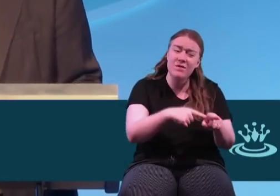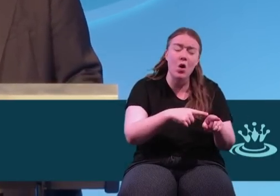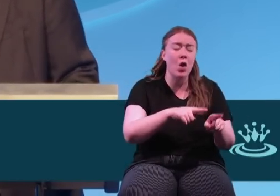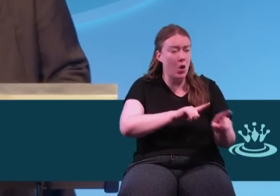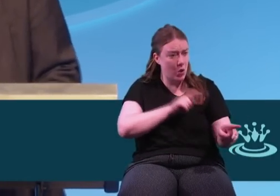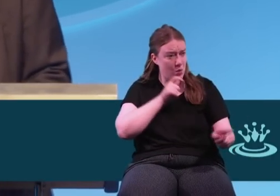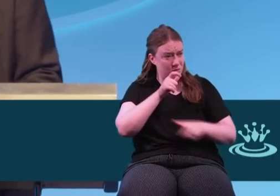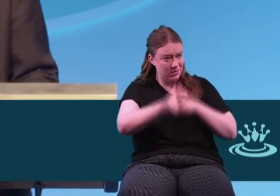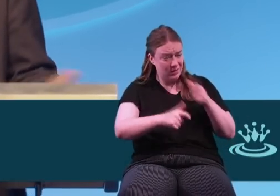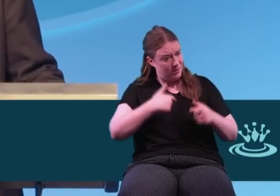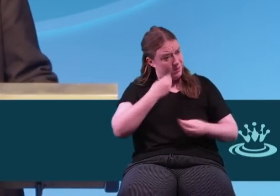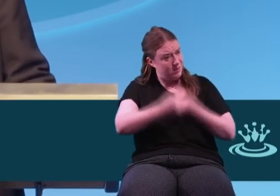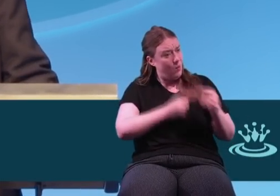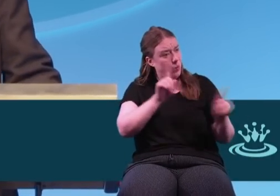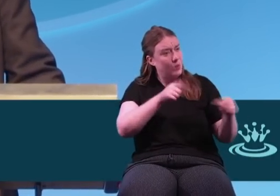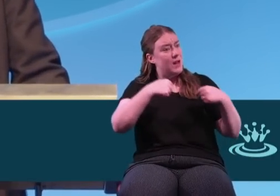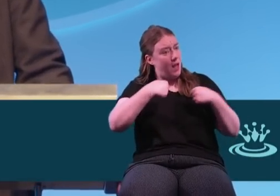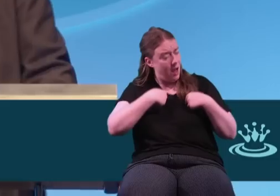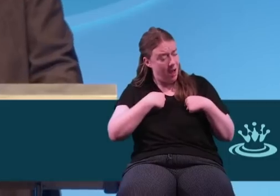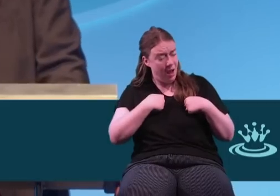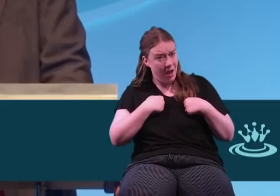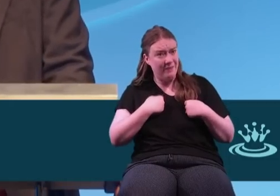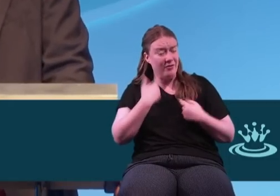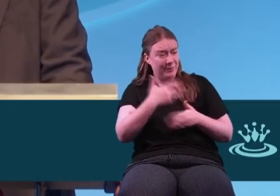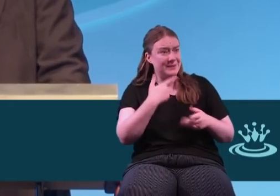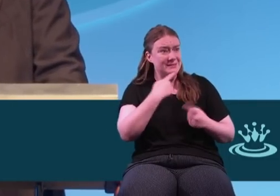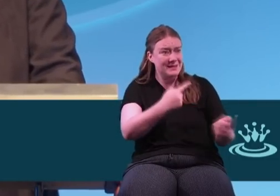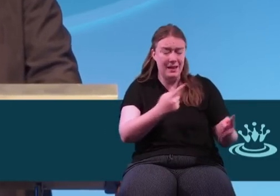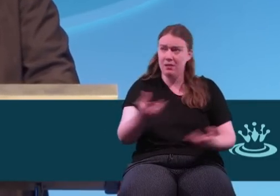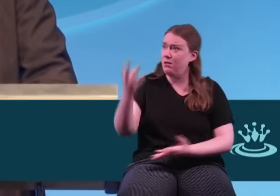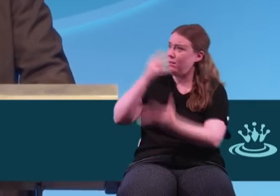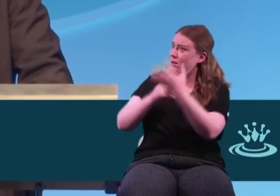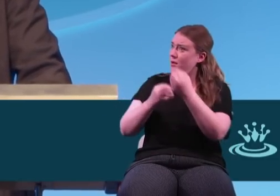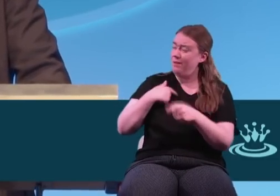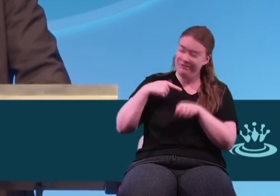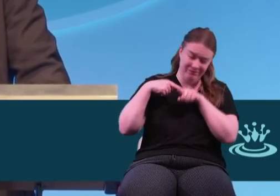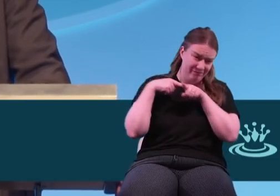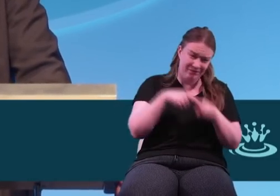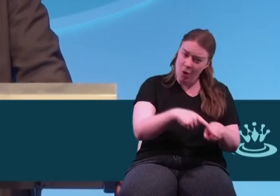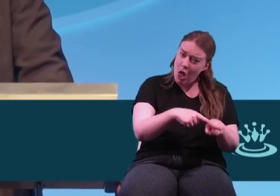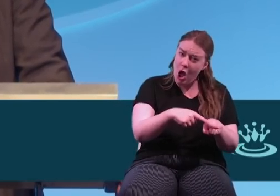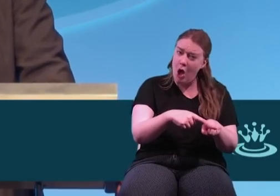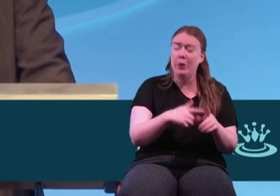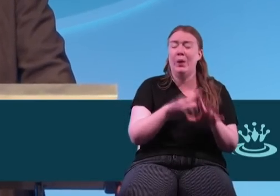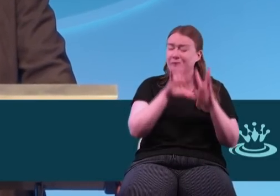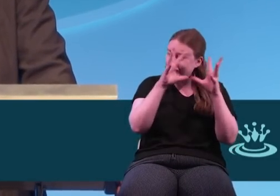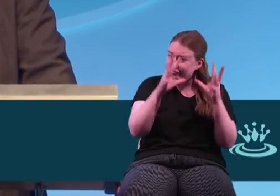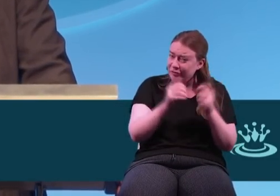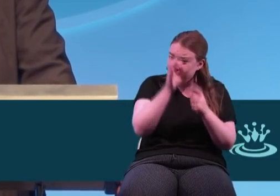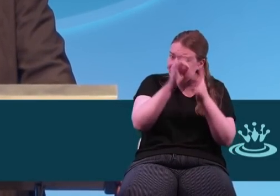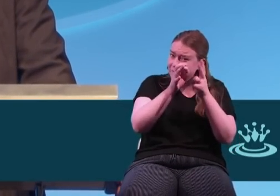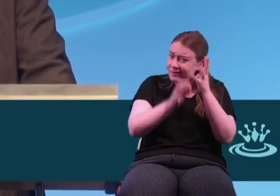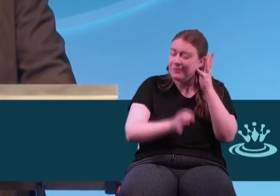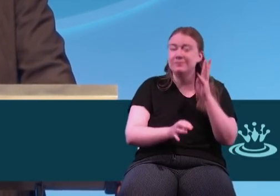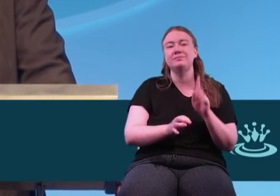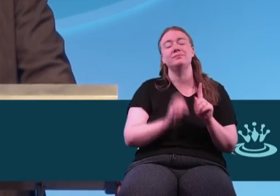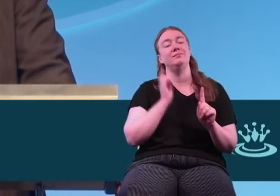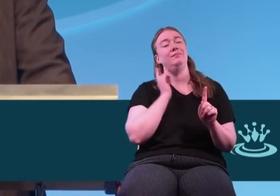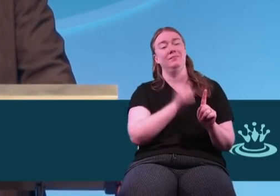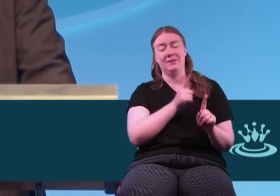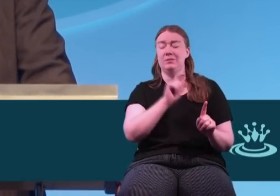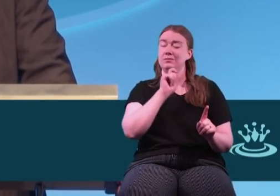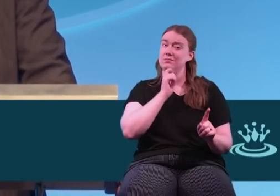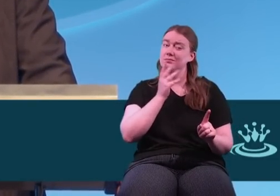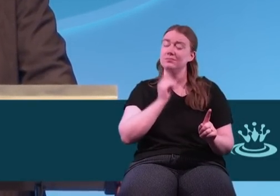words? Well, if you want to cross-reference, go to the opening verses of 1 Corinthians 15. And that will be as helpful as